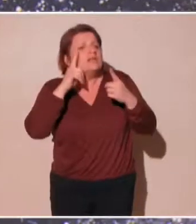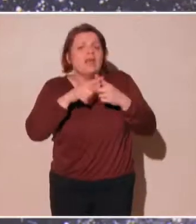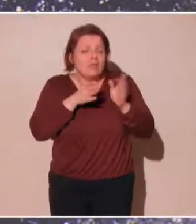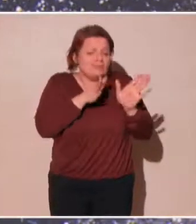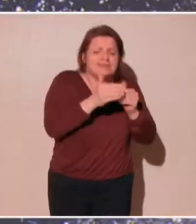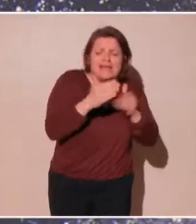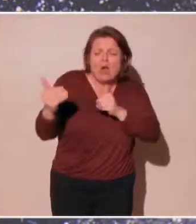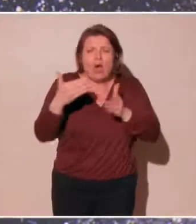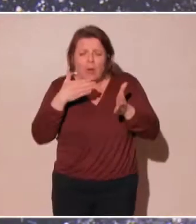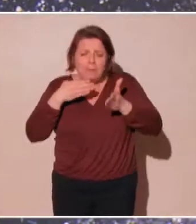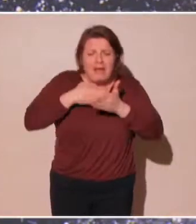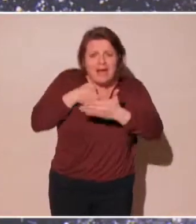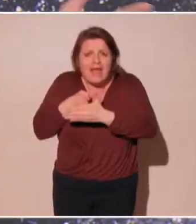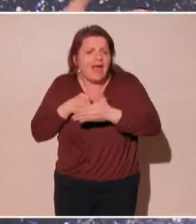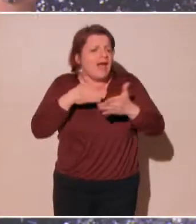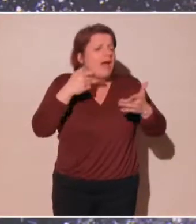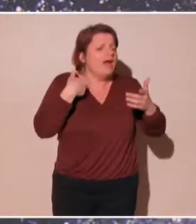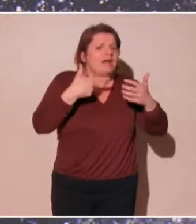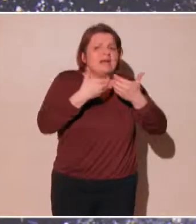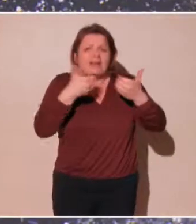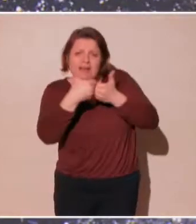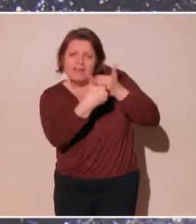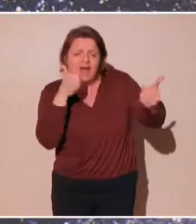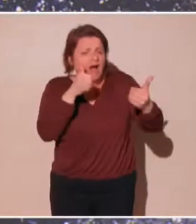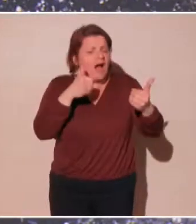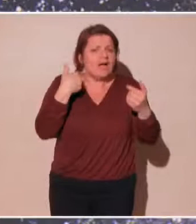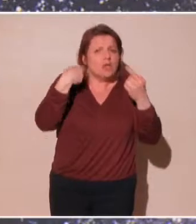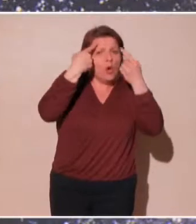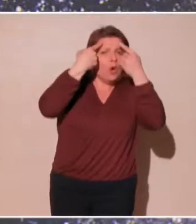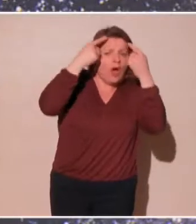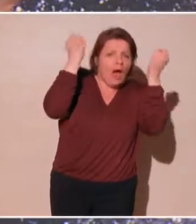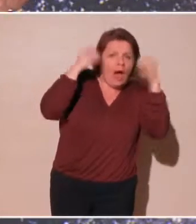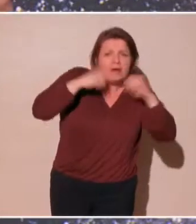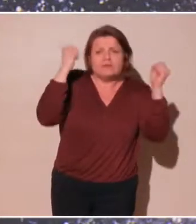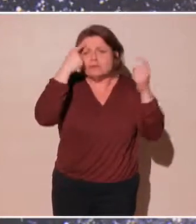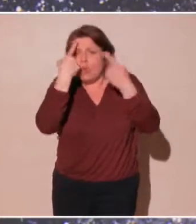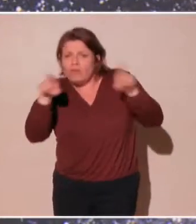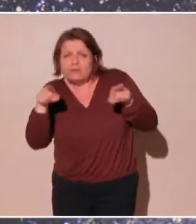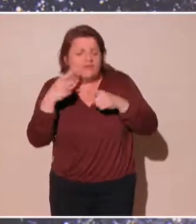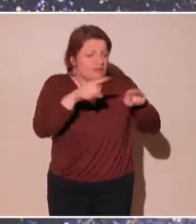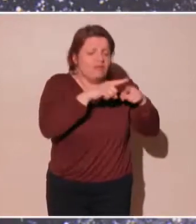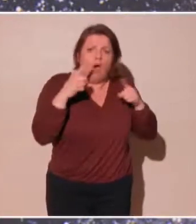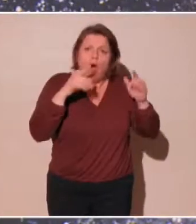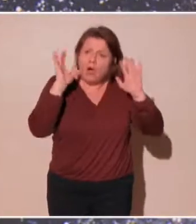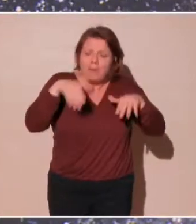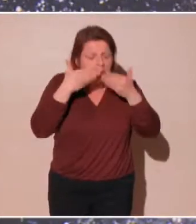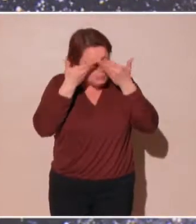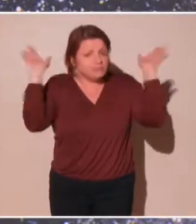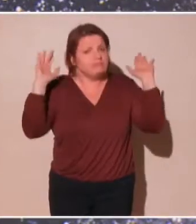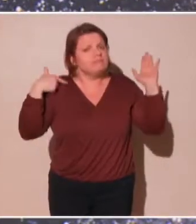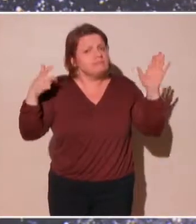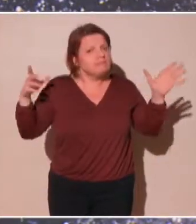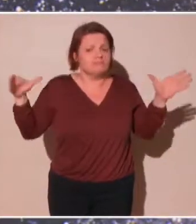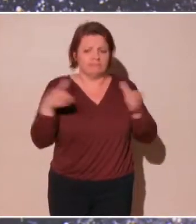they have, in fact, been keen to share their points of view without any sort of professional bias